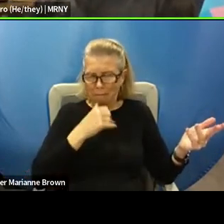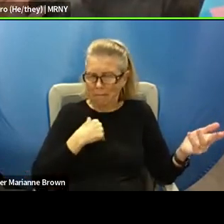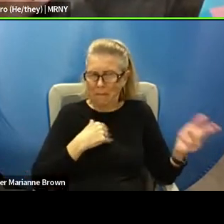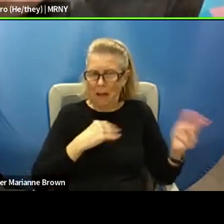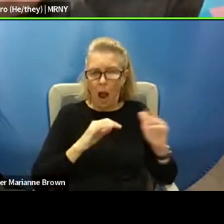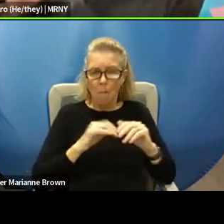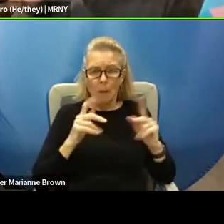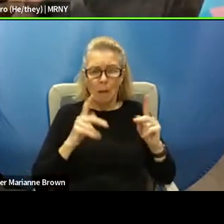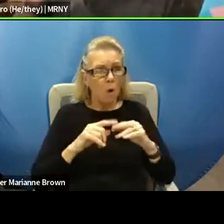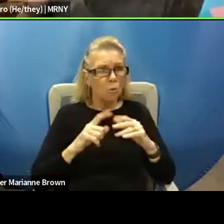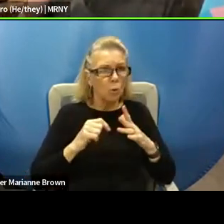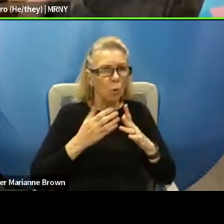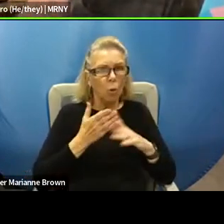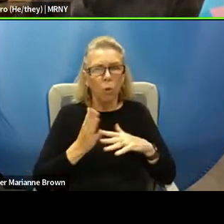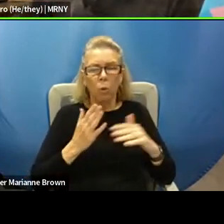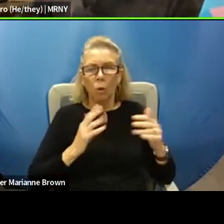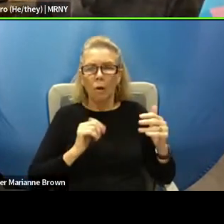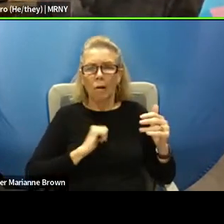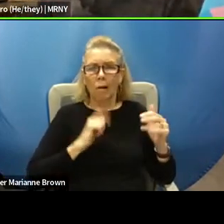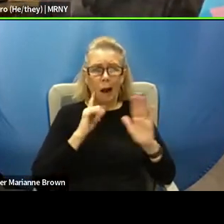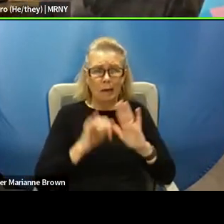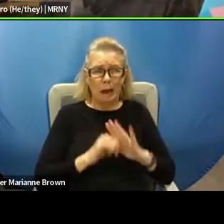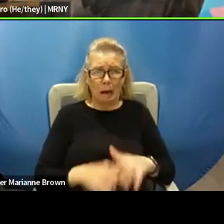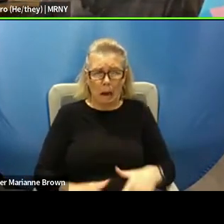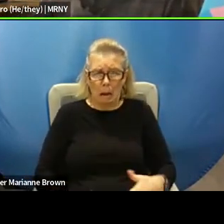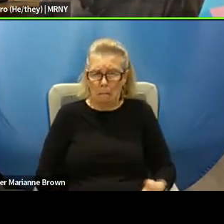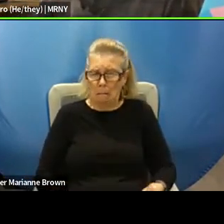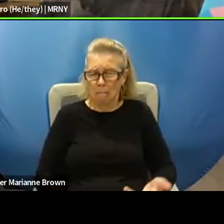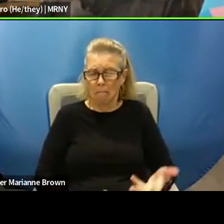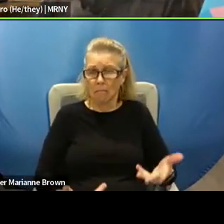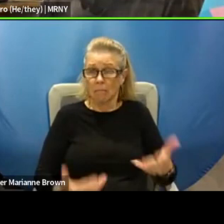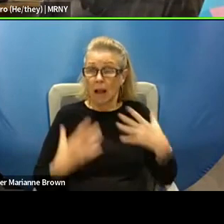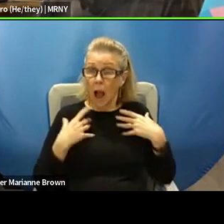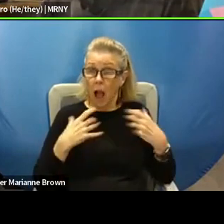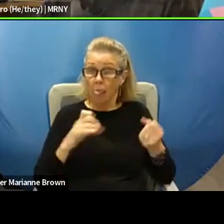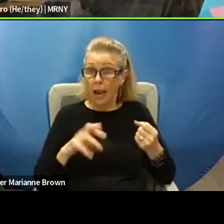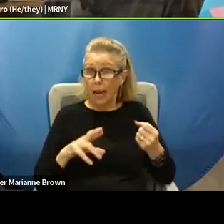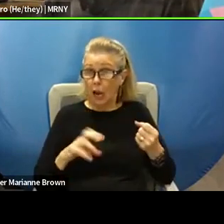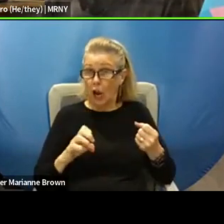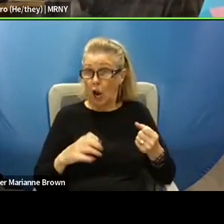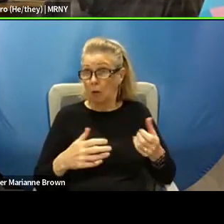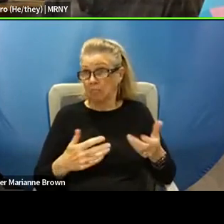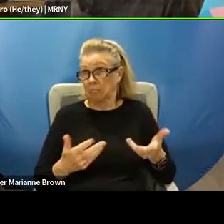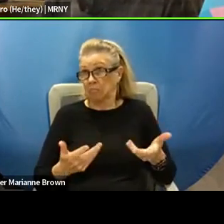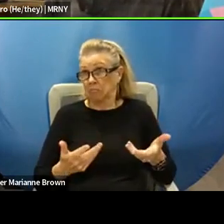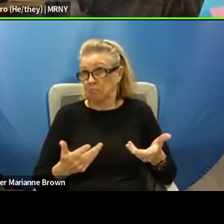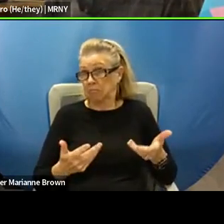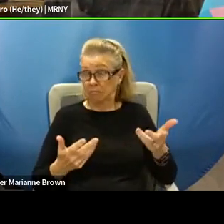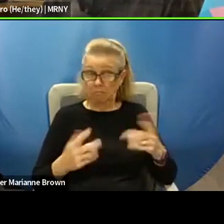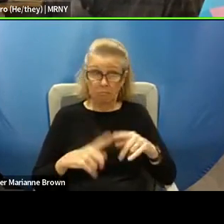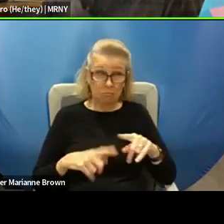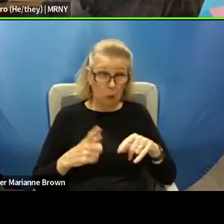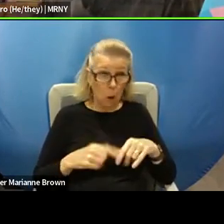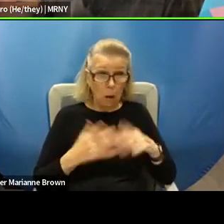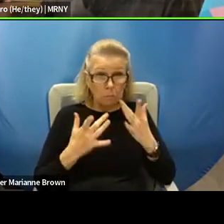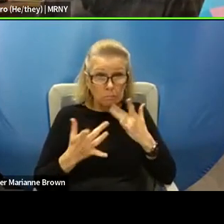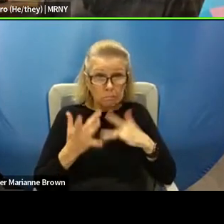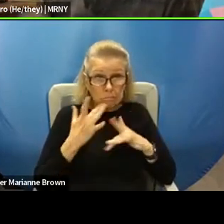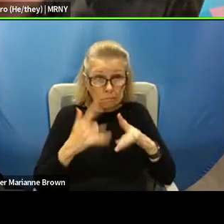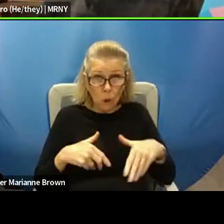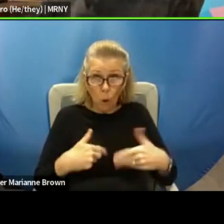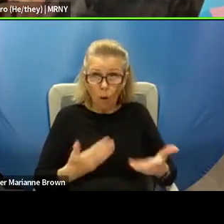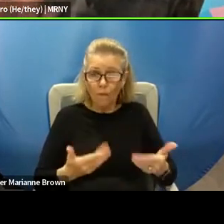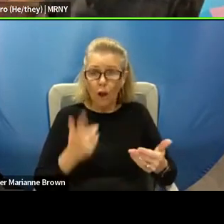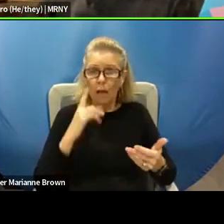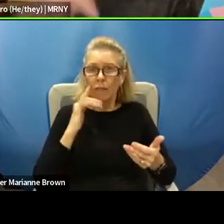identities. Healthcare was like completely different, of what was able to be offered. And I think throughout time we were able to